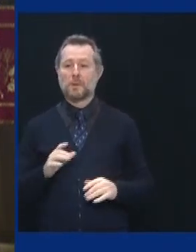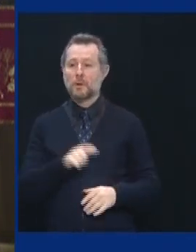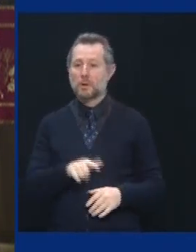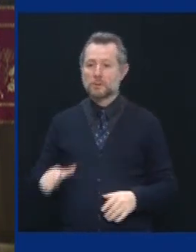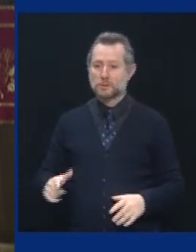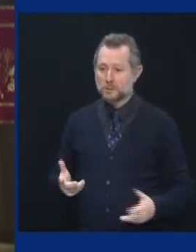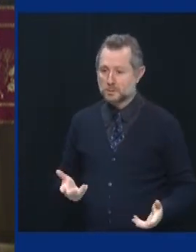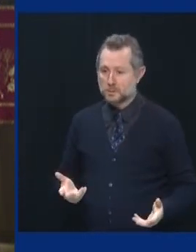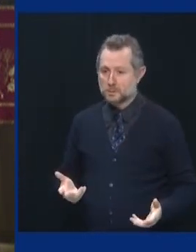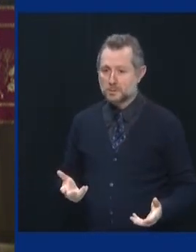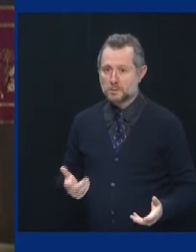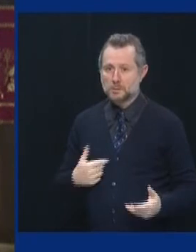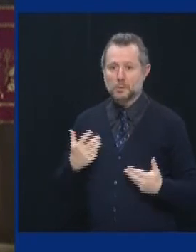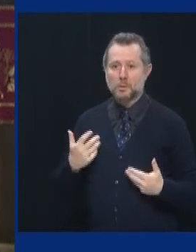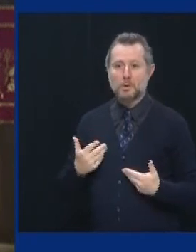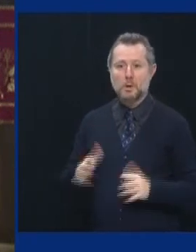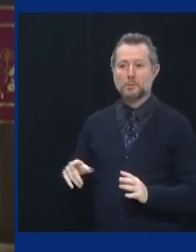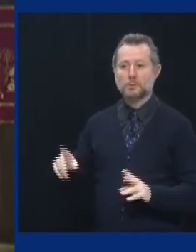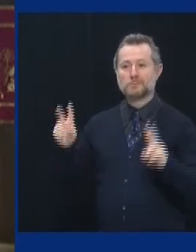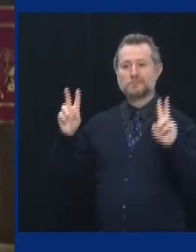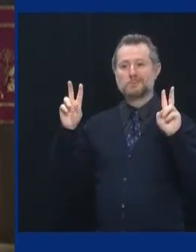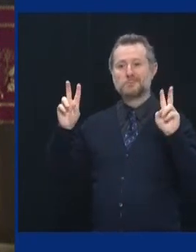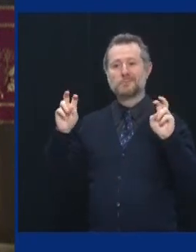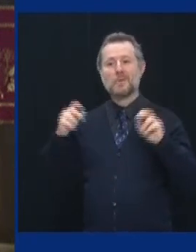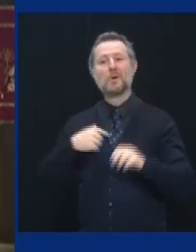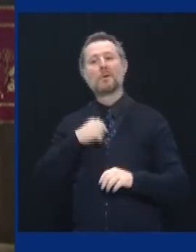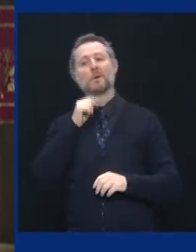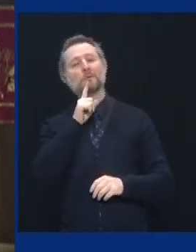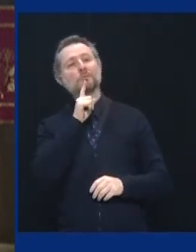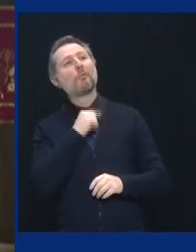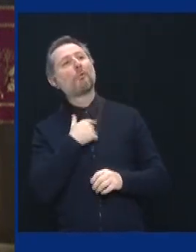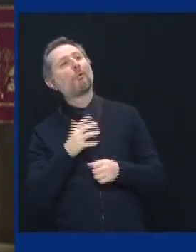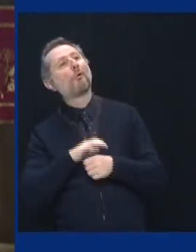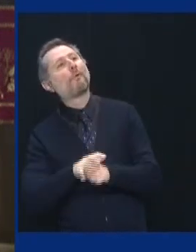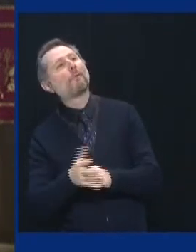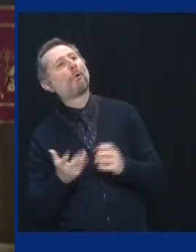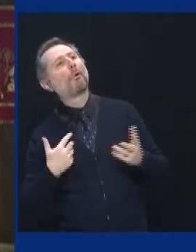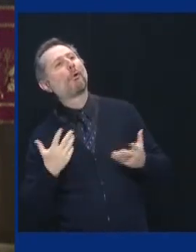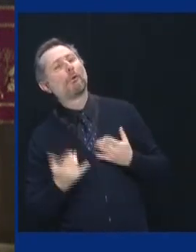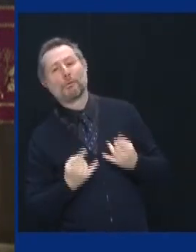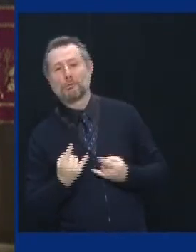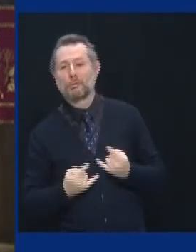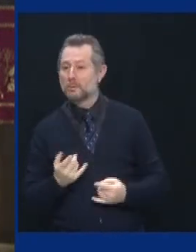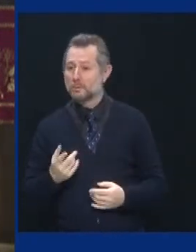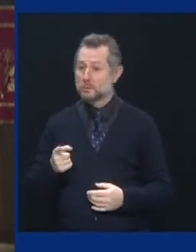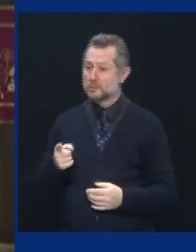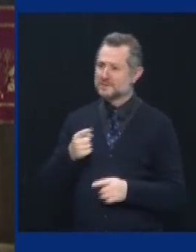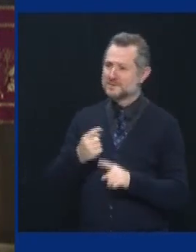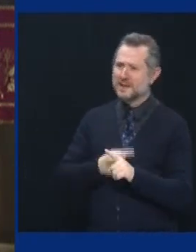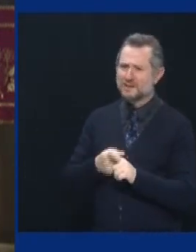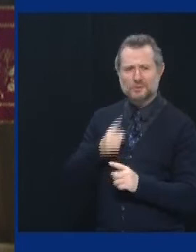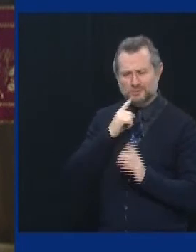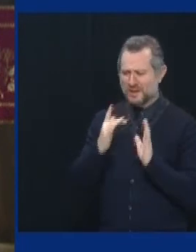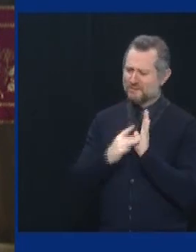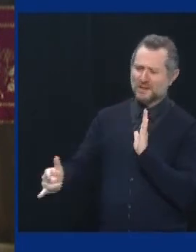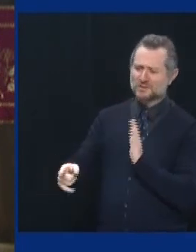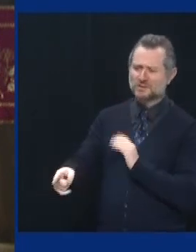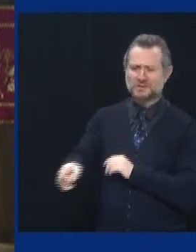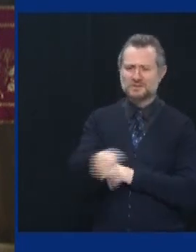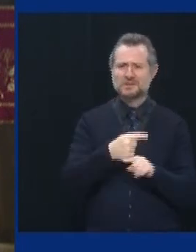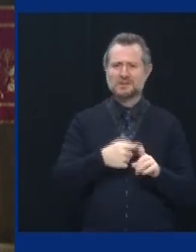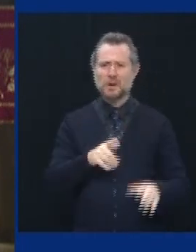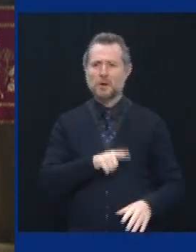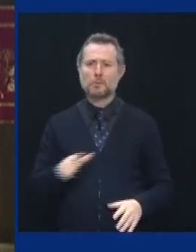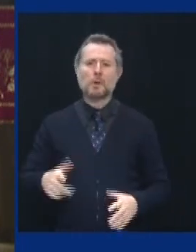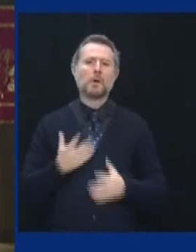allows tenants to claim COVID hardship is just too vague, and that tenants are taking advantage of it. So these are desperate landlords.